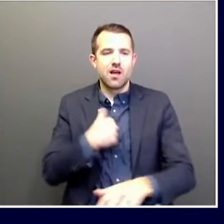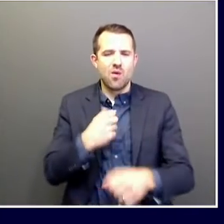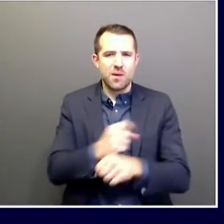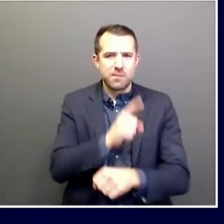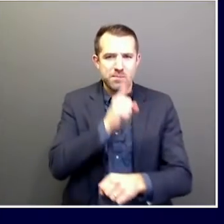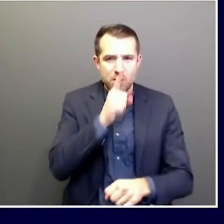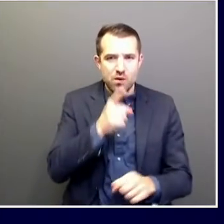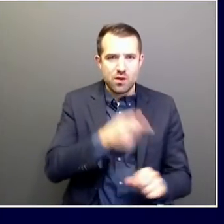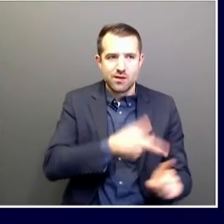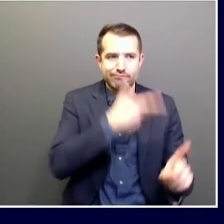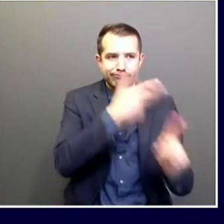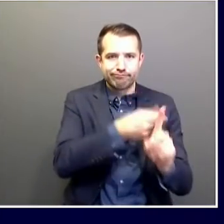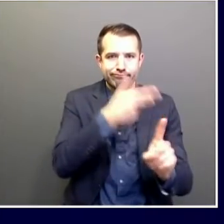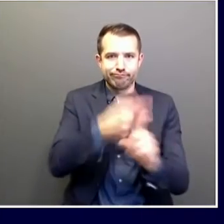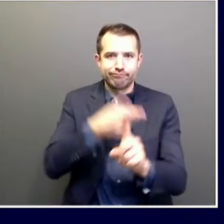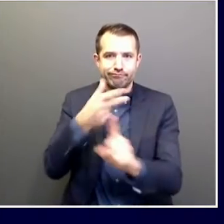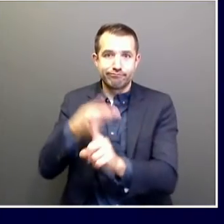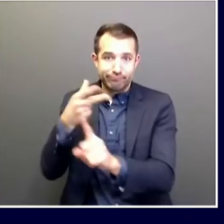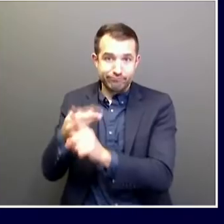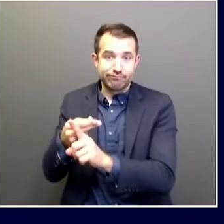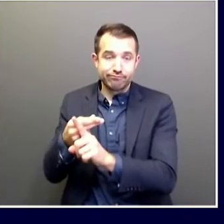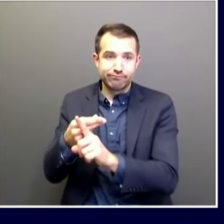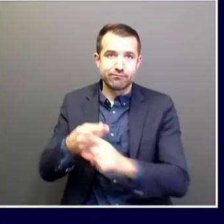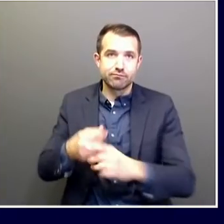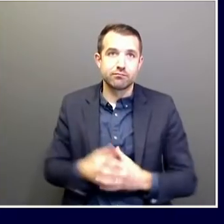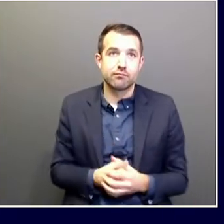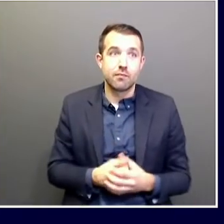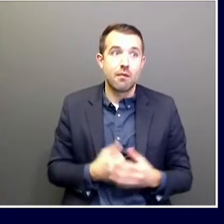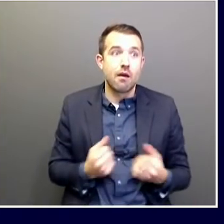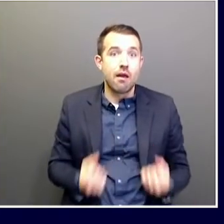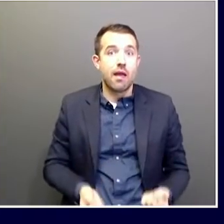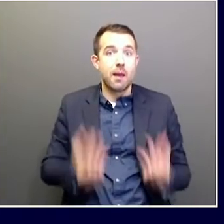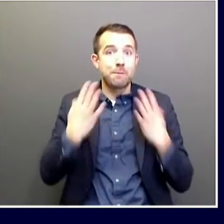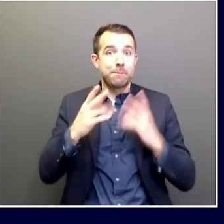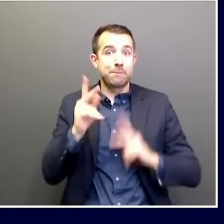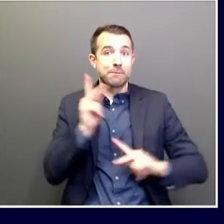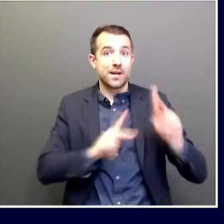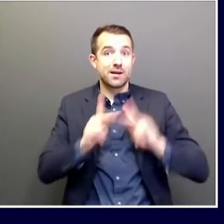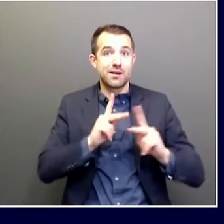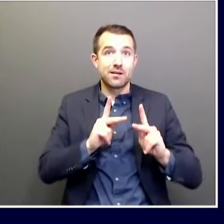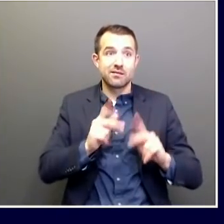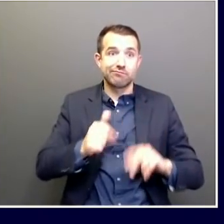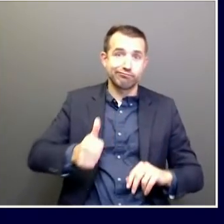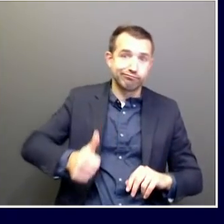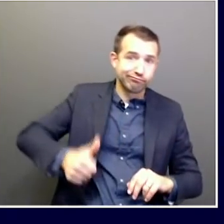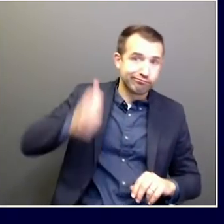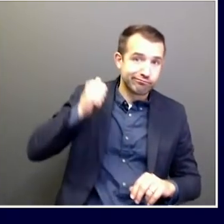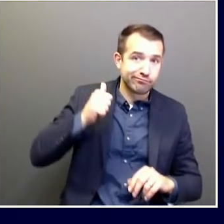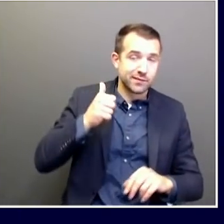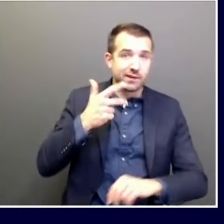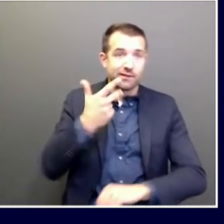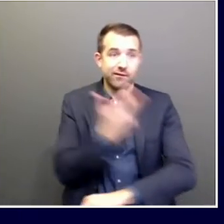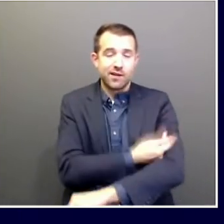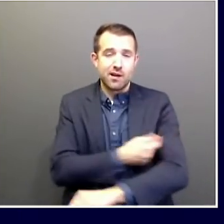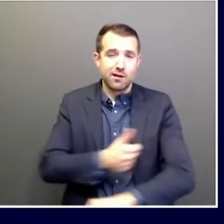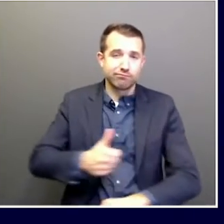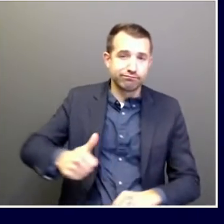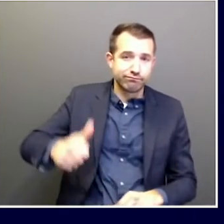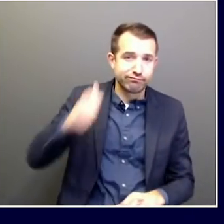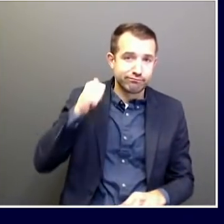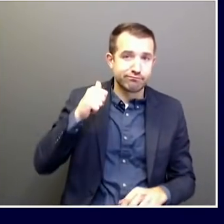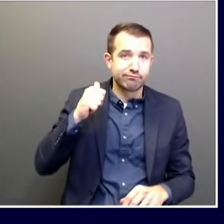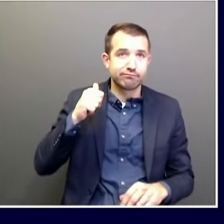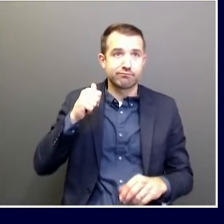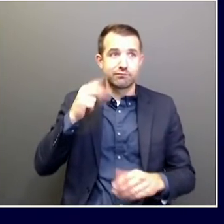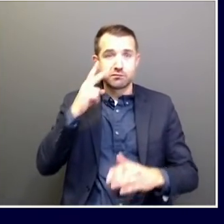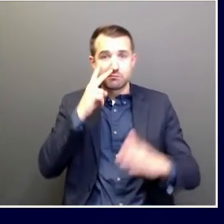to be vaccinated and who hasn't been. Ideally, we'll drive that number as low as possible, but I don't have a theory about where we might